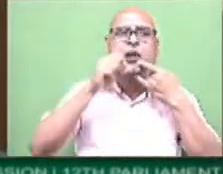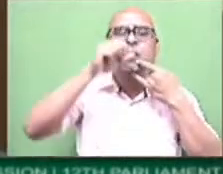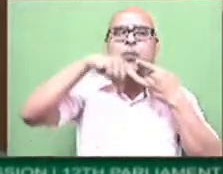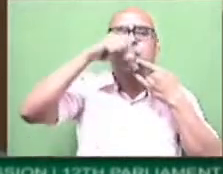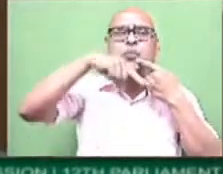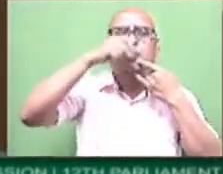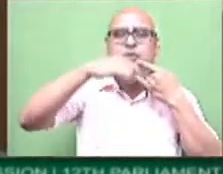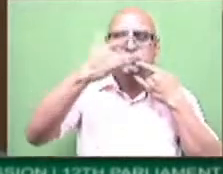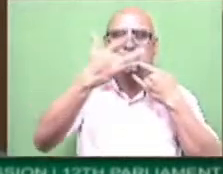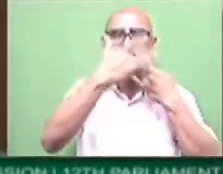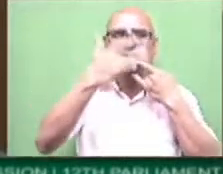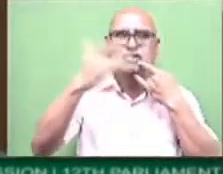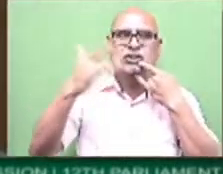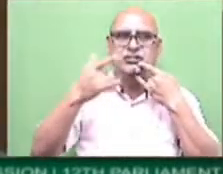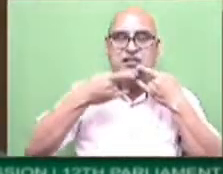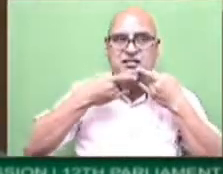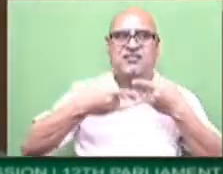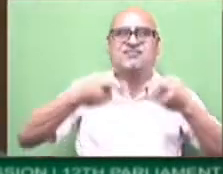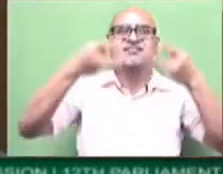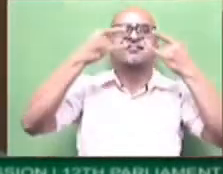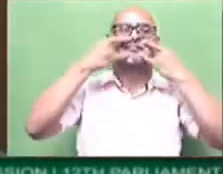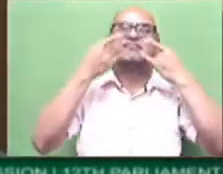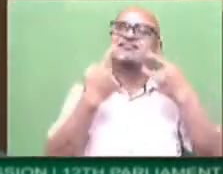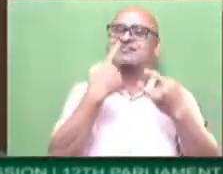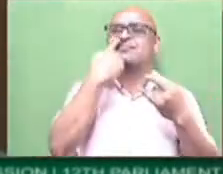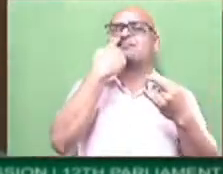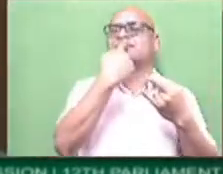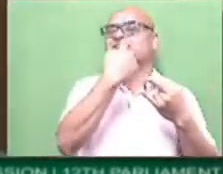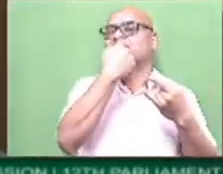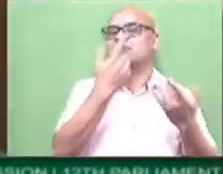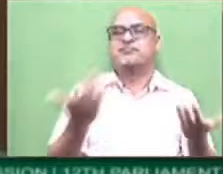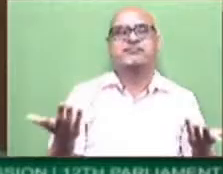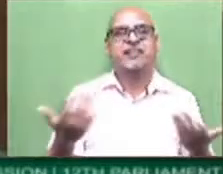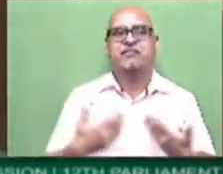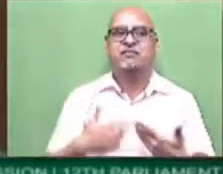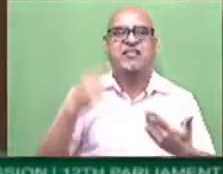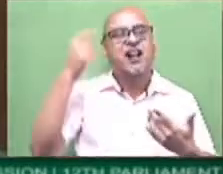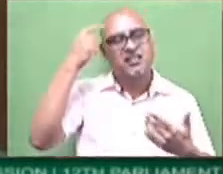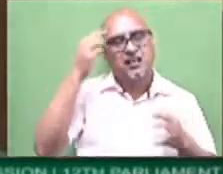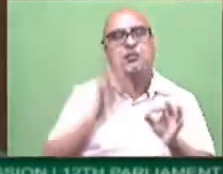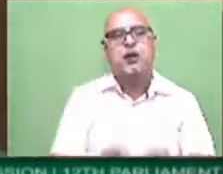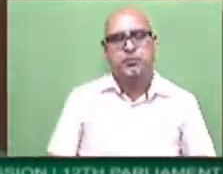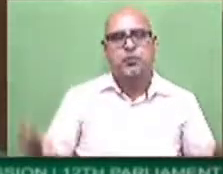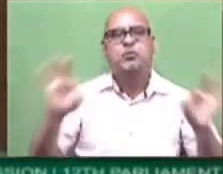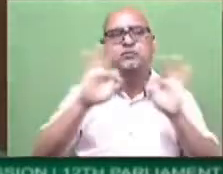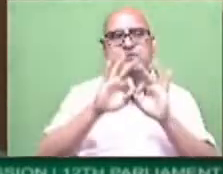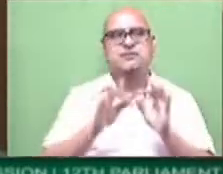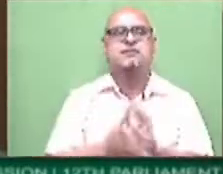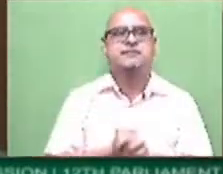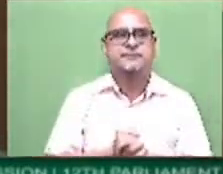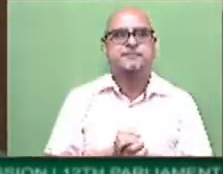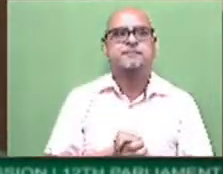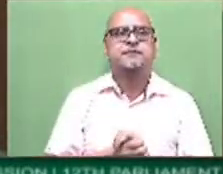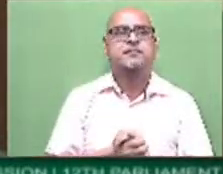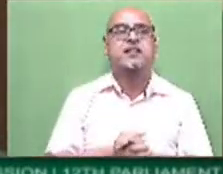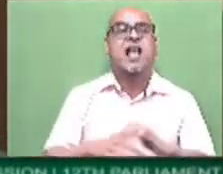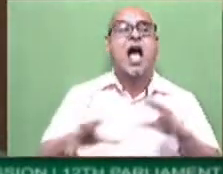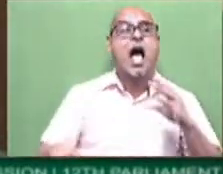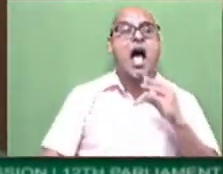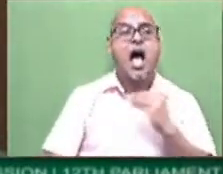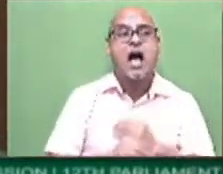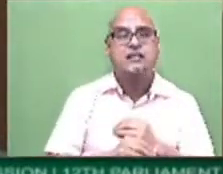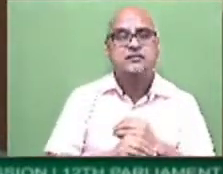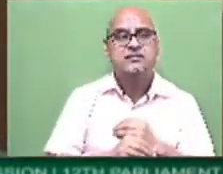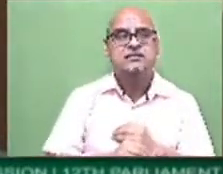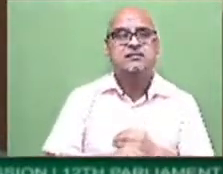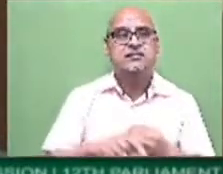think that's important. So it's important that when the legislation rolls out, it is made very clear that the mask should be covering your nose and your